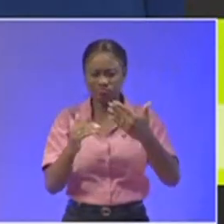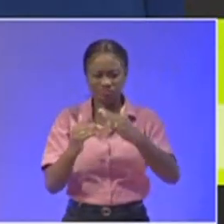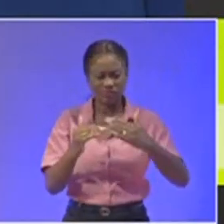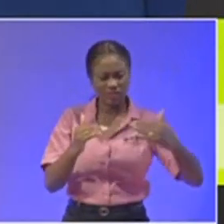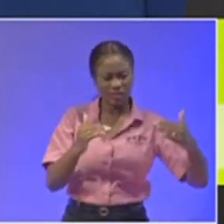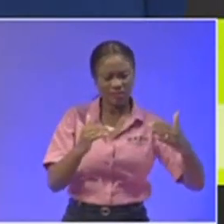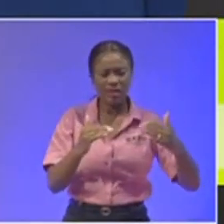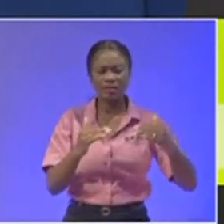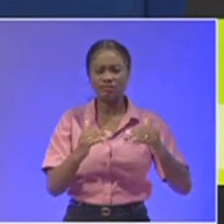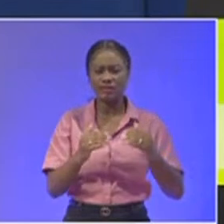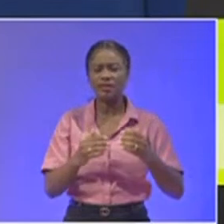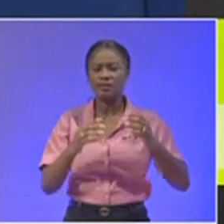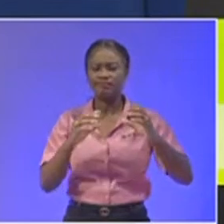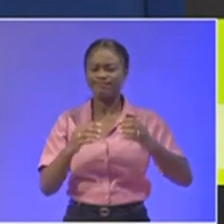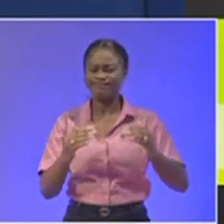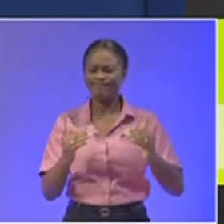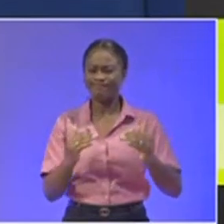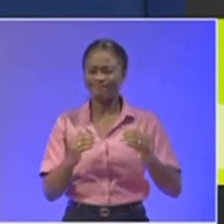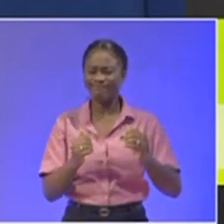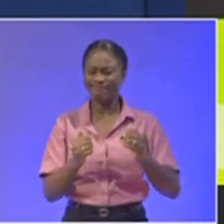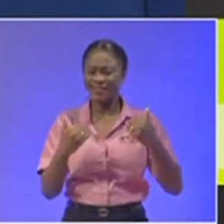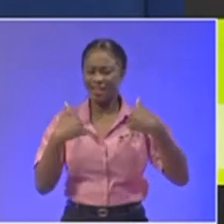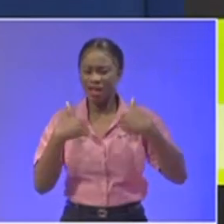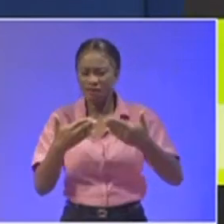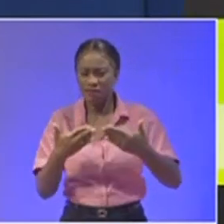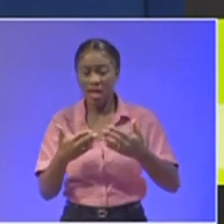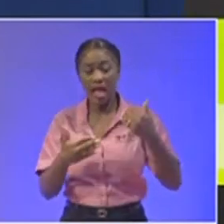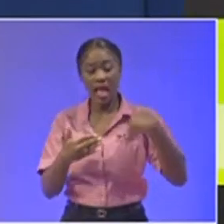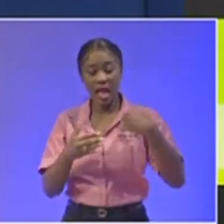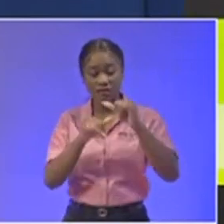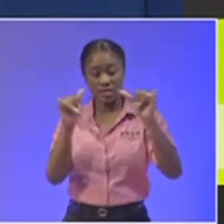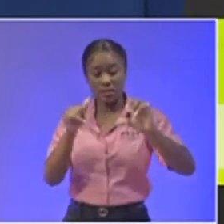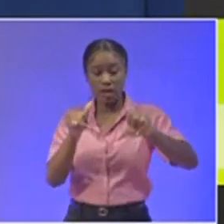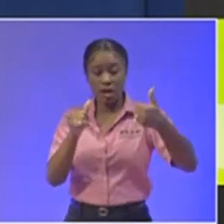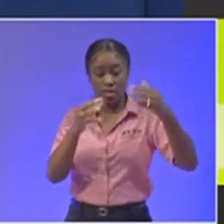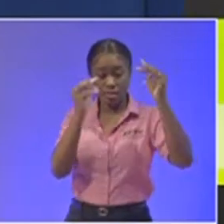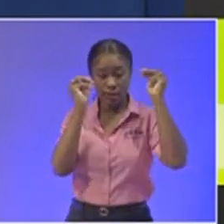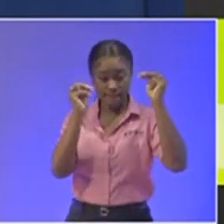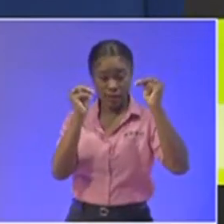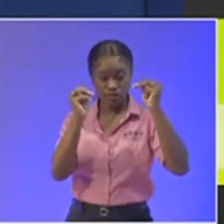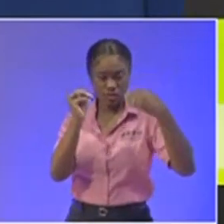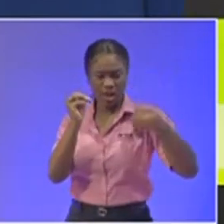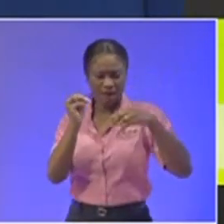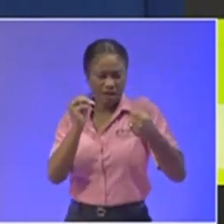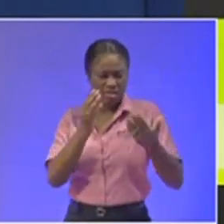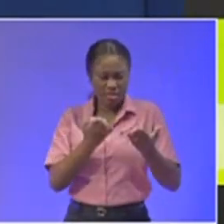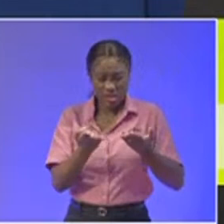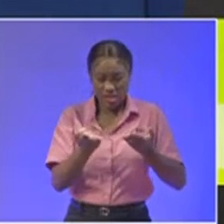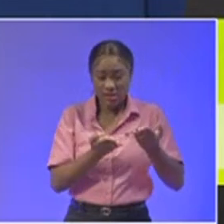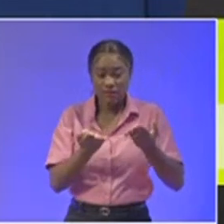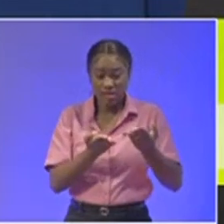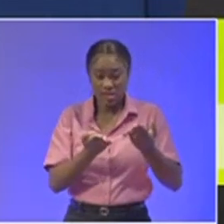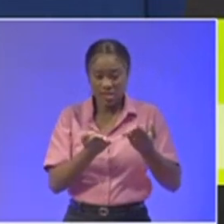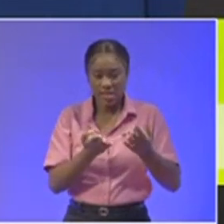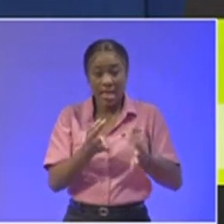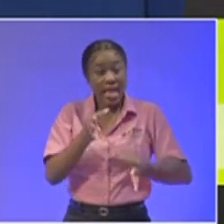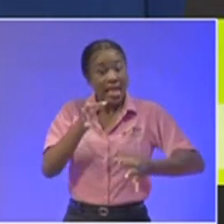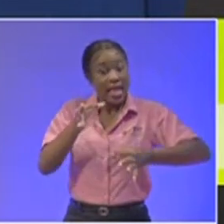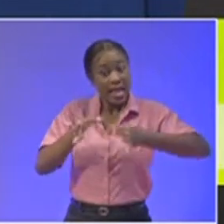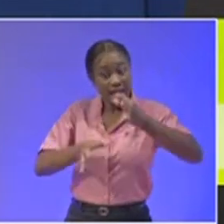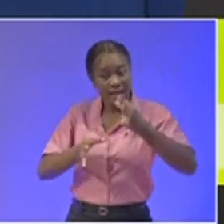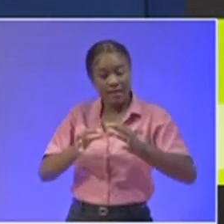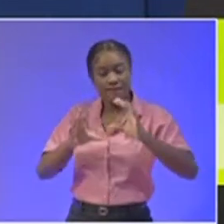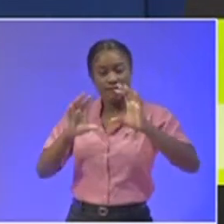there are systems that exist in other ministries, services that exist elsewhere. And if we can